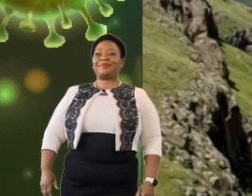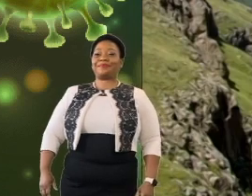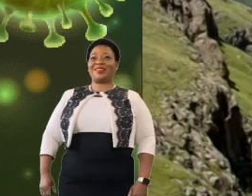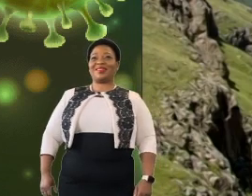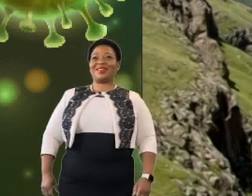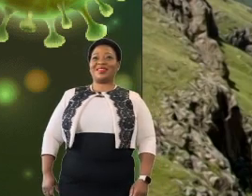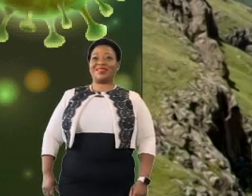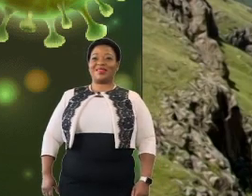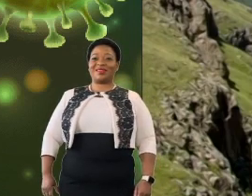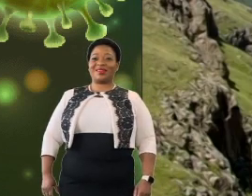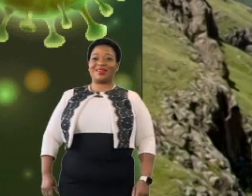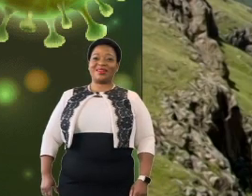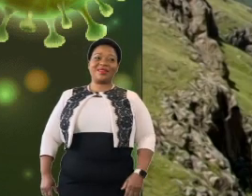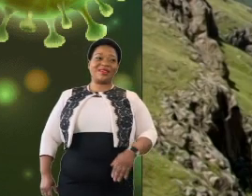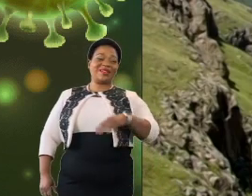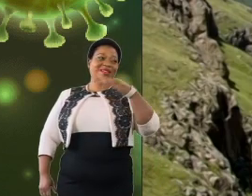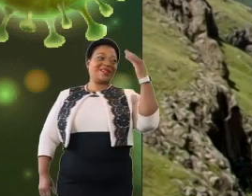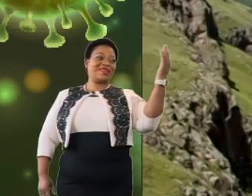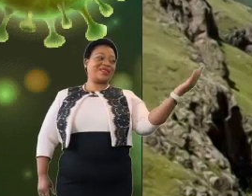this going forward?